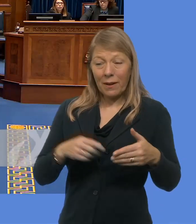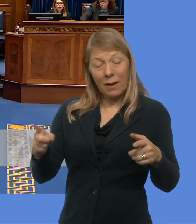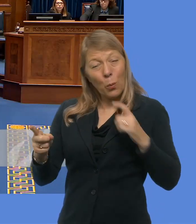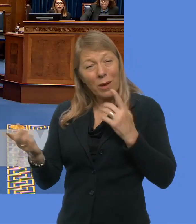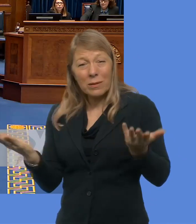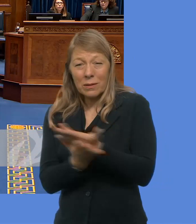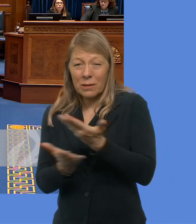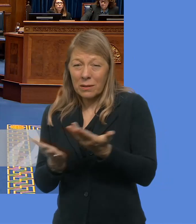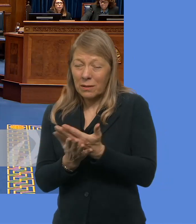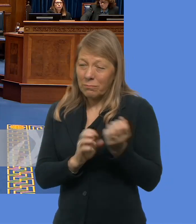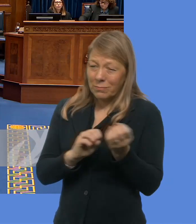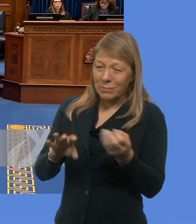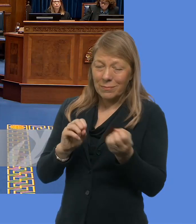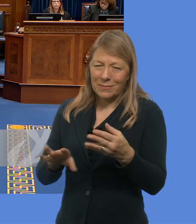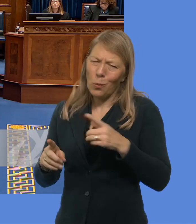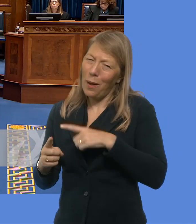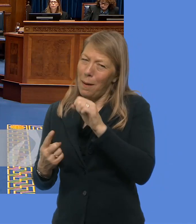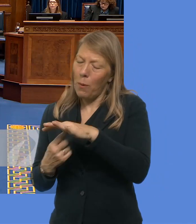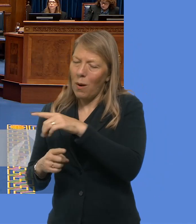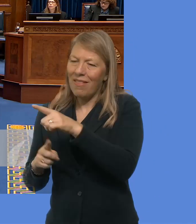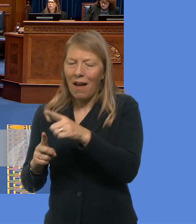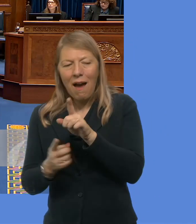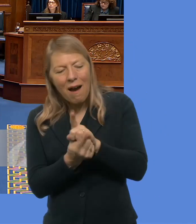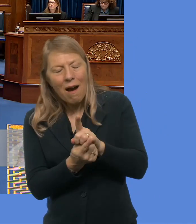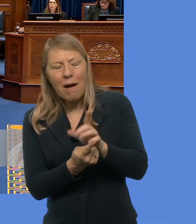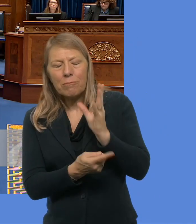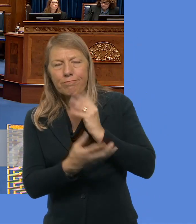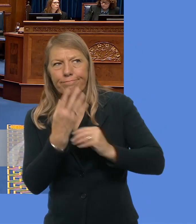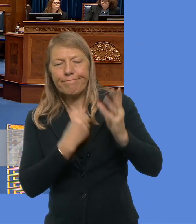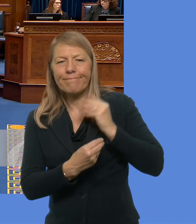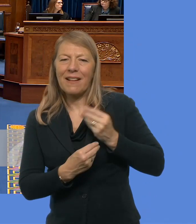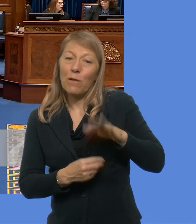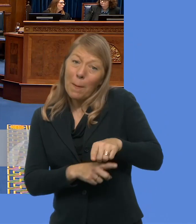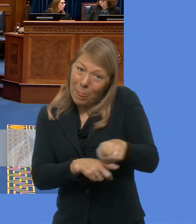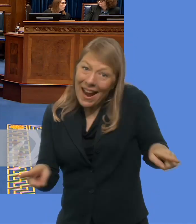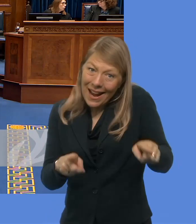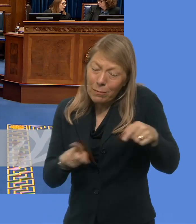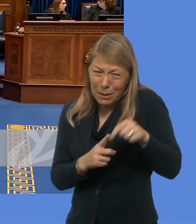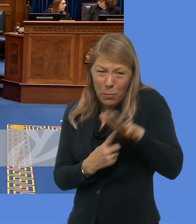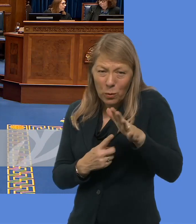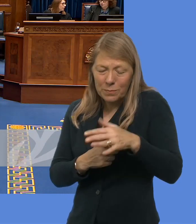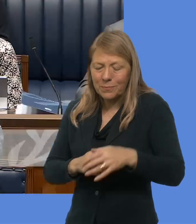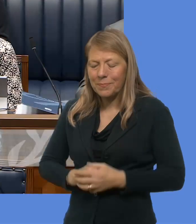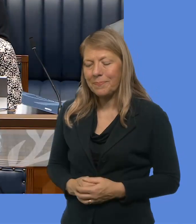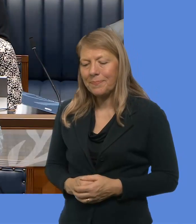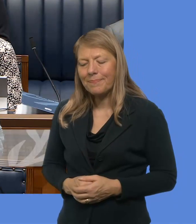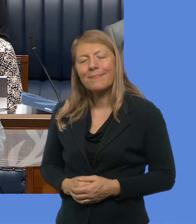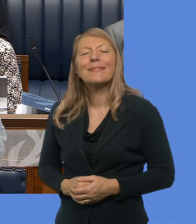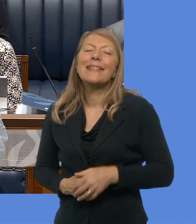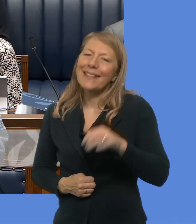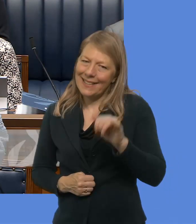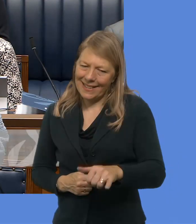heard. Minister. Yeah, and I thank the member for her comments. And there are some fantastic organisations who